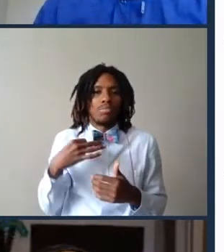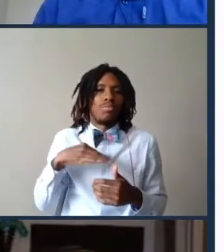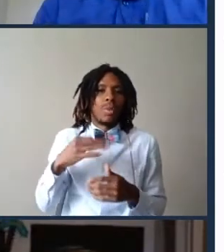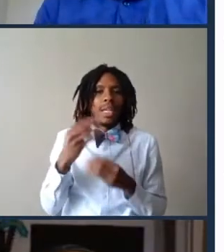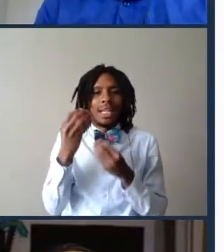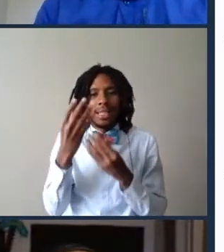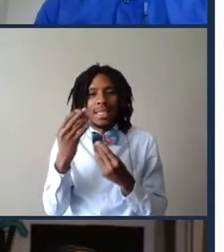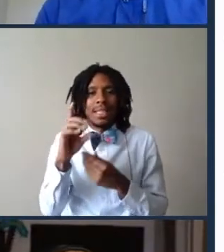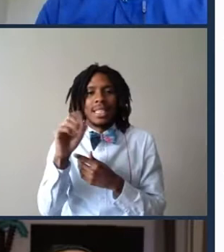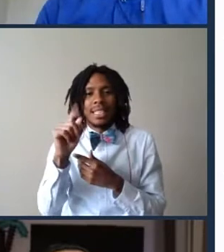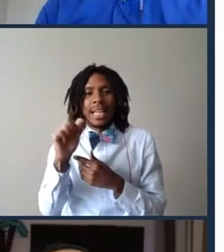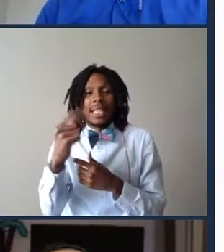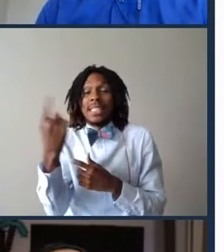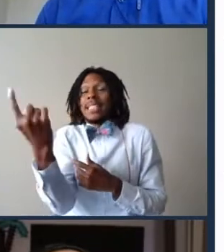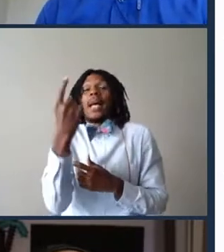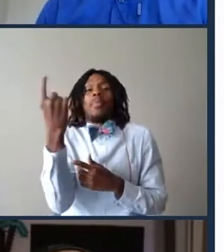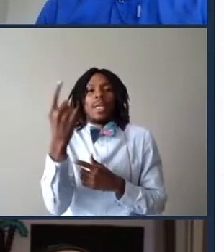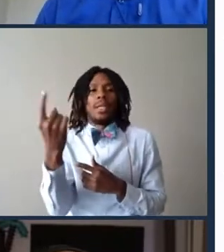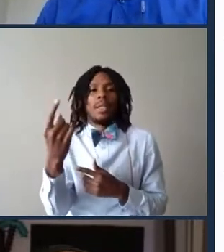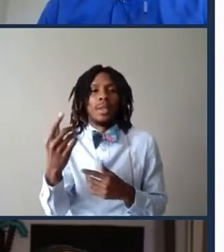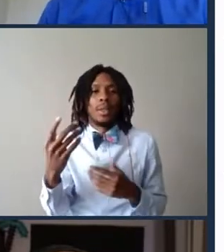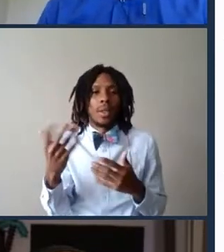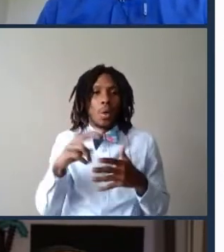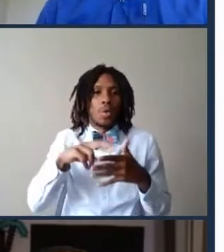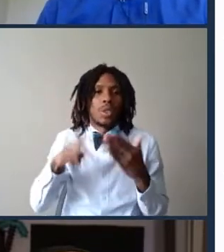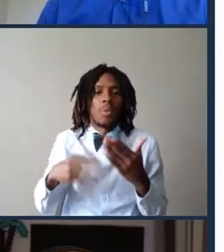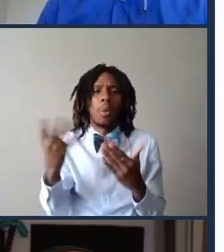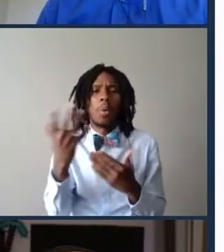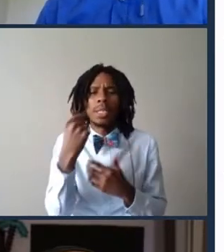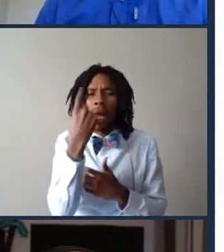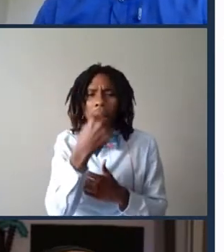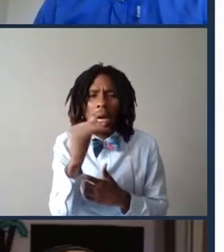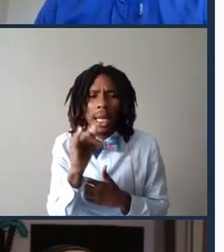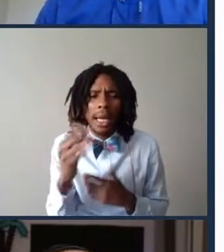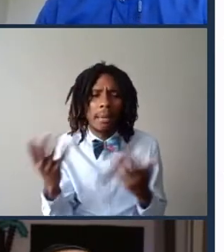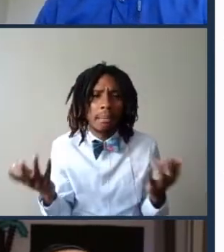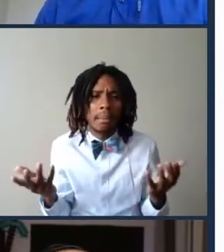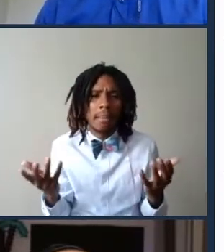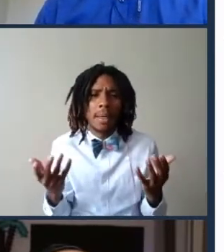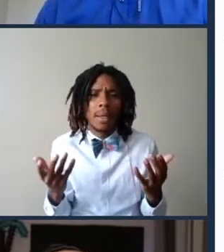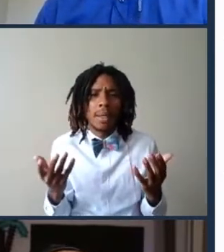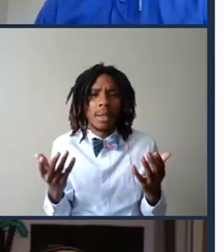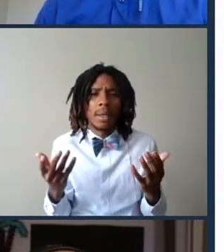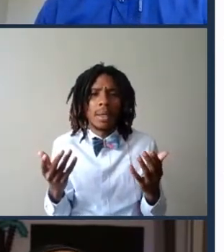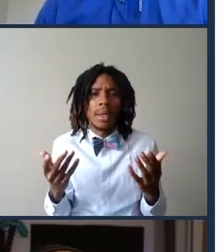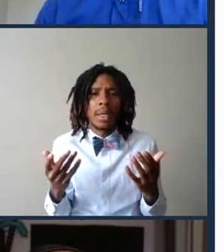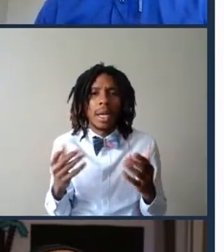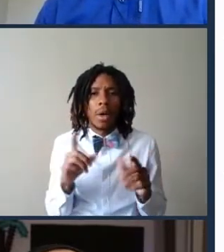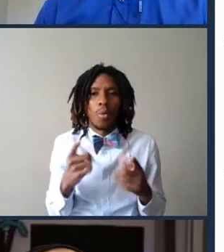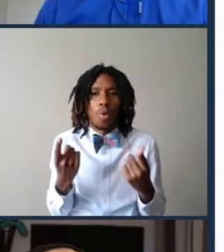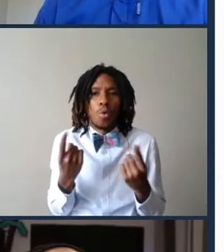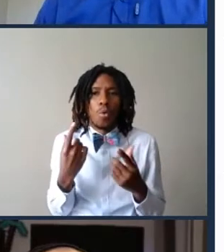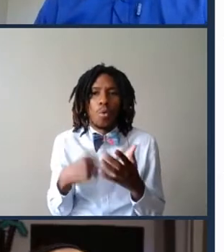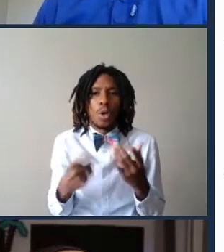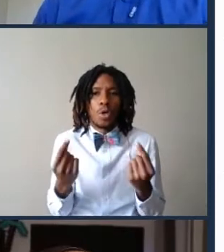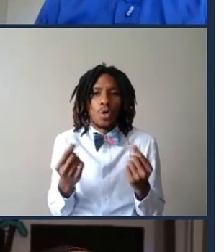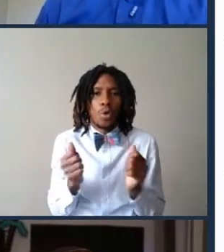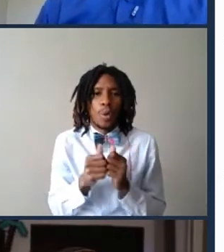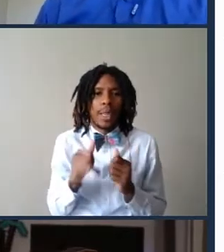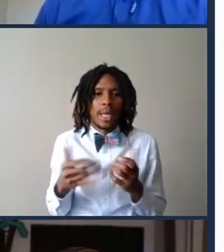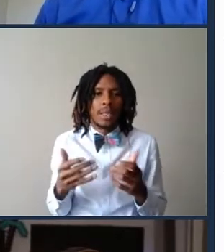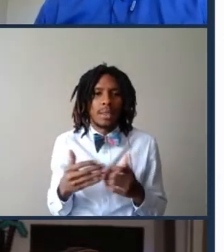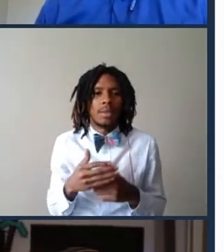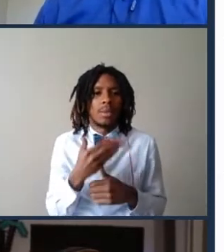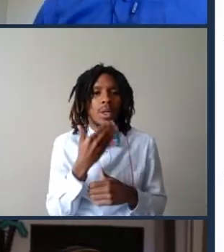get something. What does that look like? And what do we do with it? Good